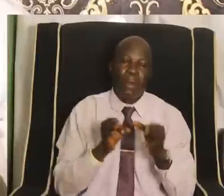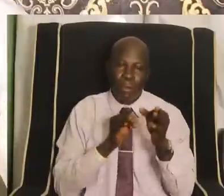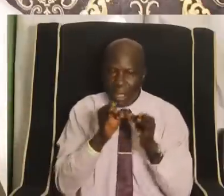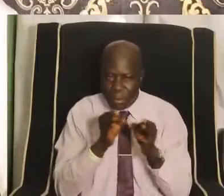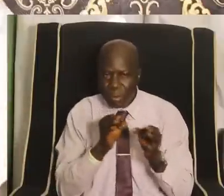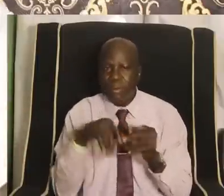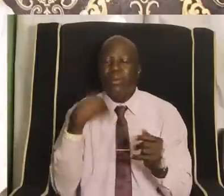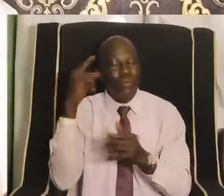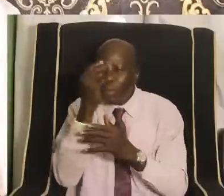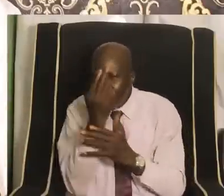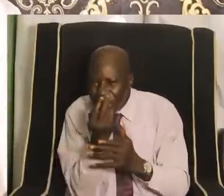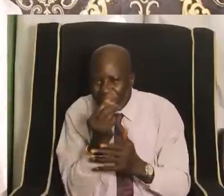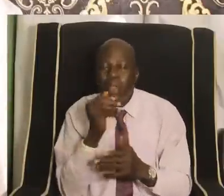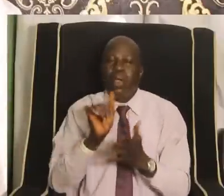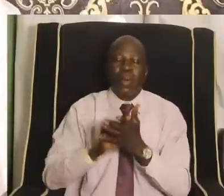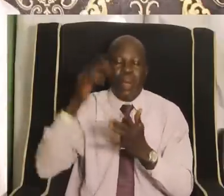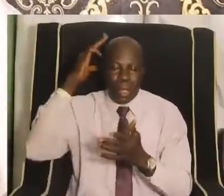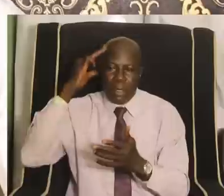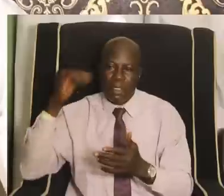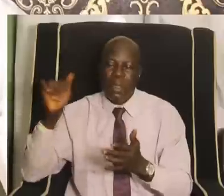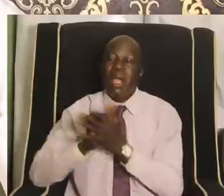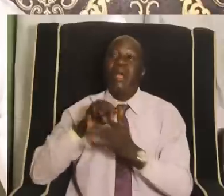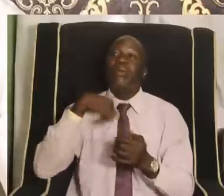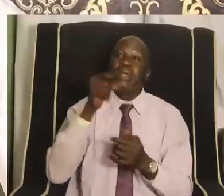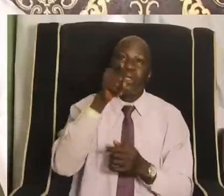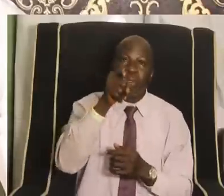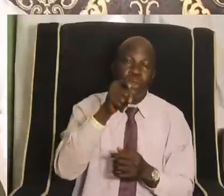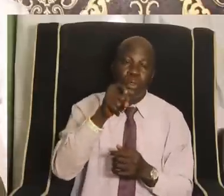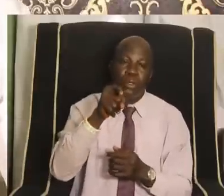I will tell you a few of my experience.